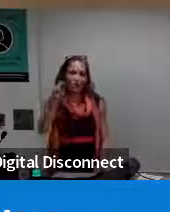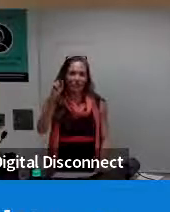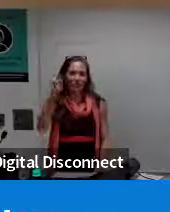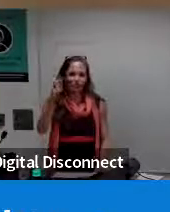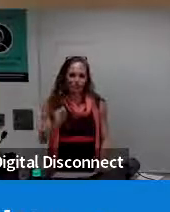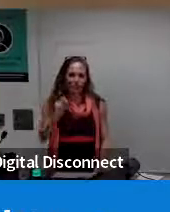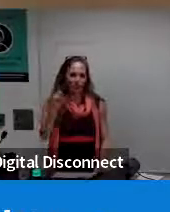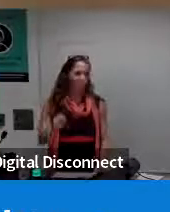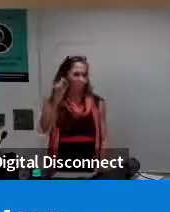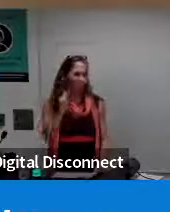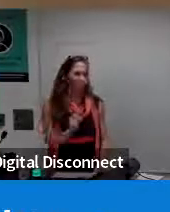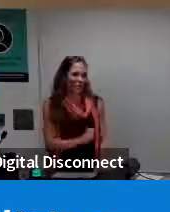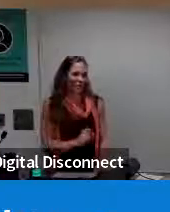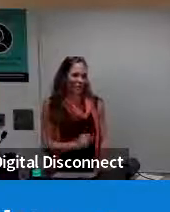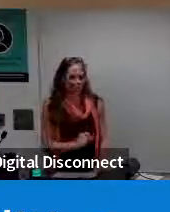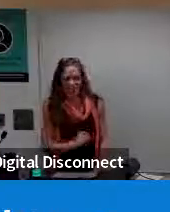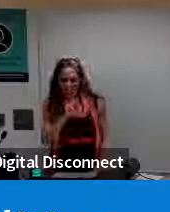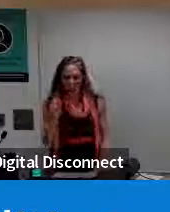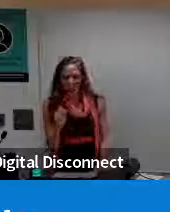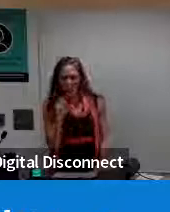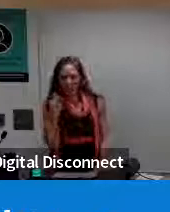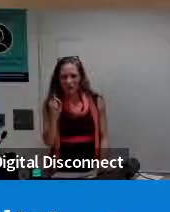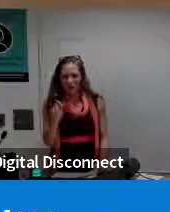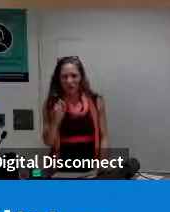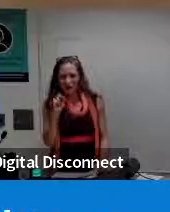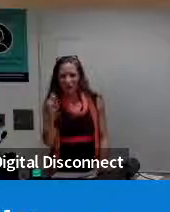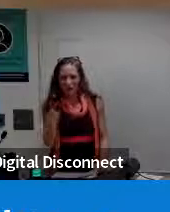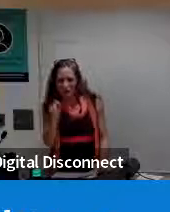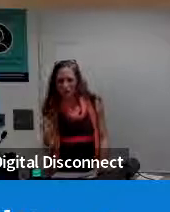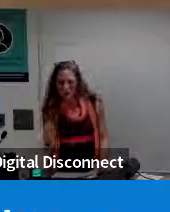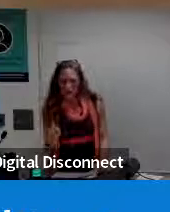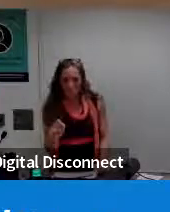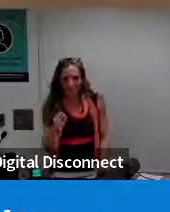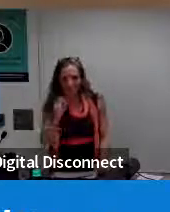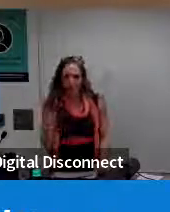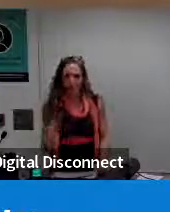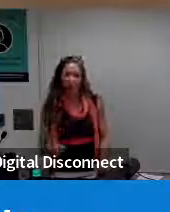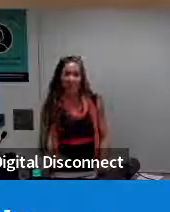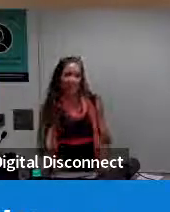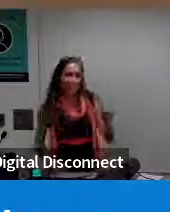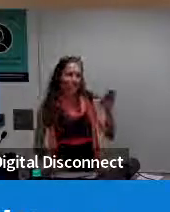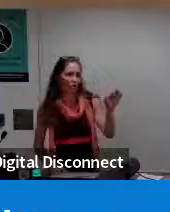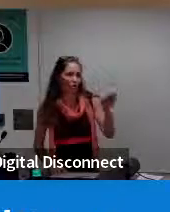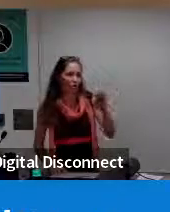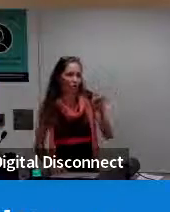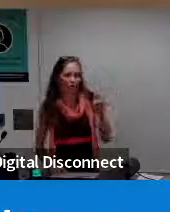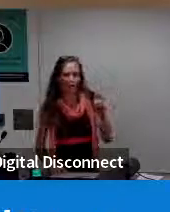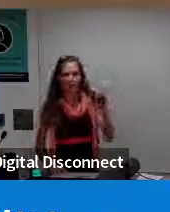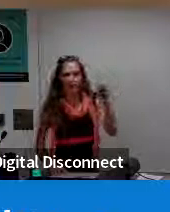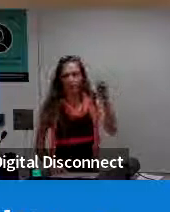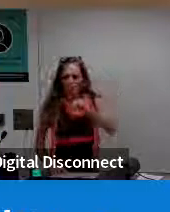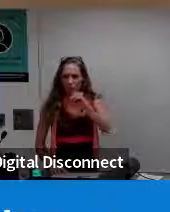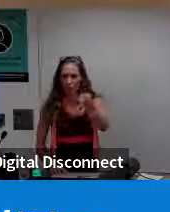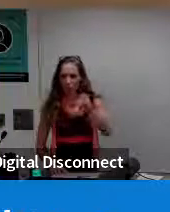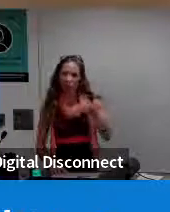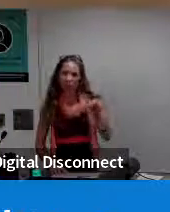not, just the people who are being left behind and have to kind of catch up, and that we need to focus on that, but it's actually all of us